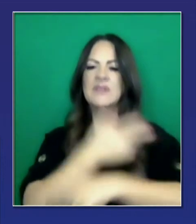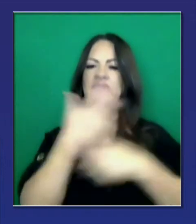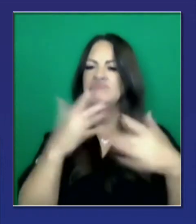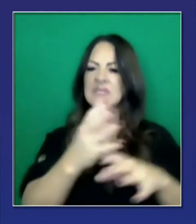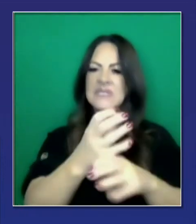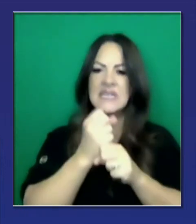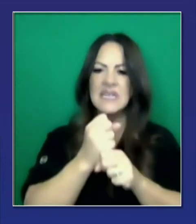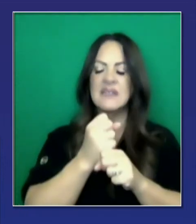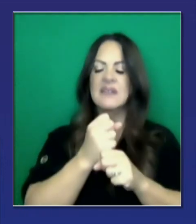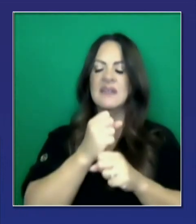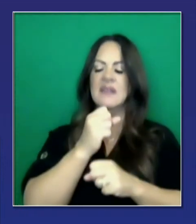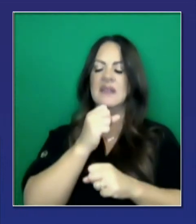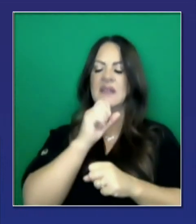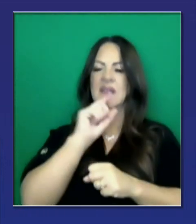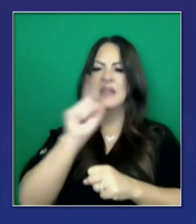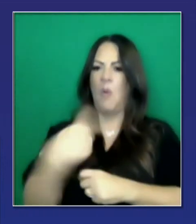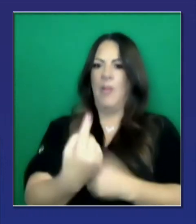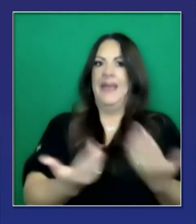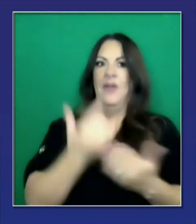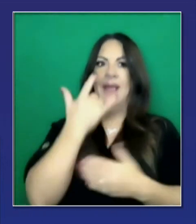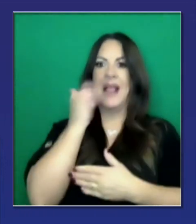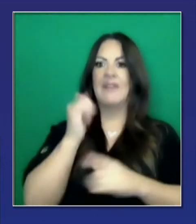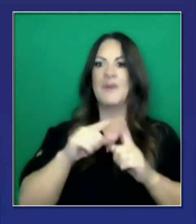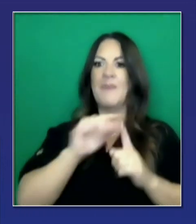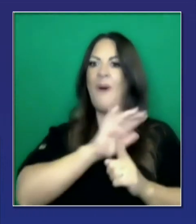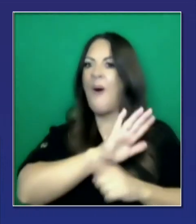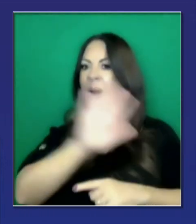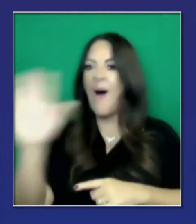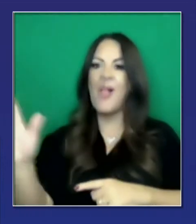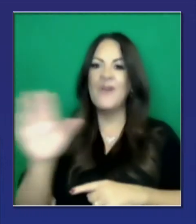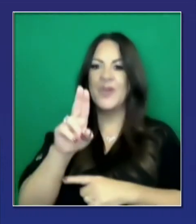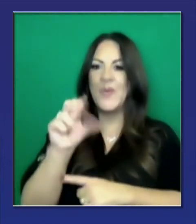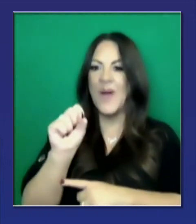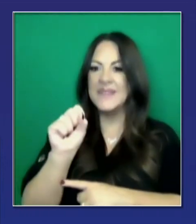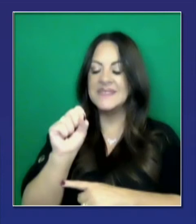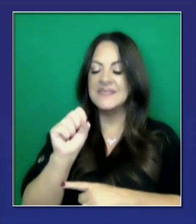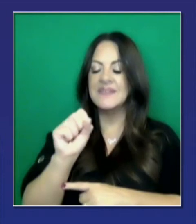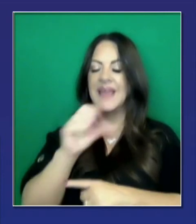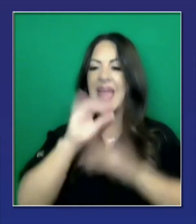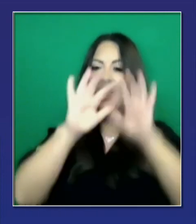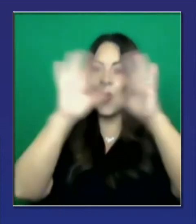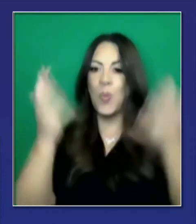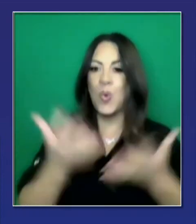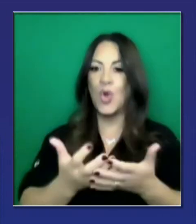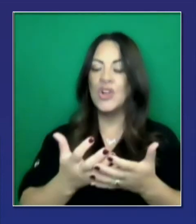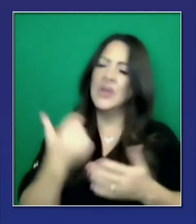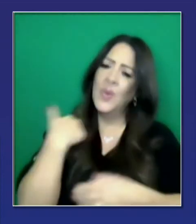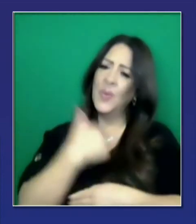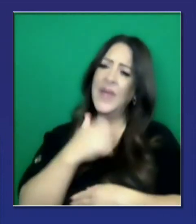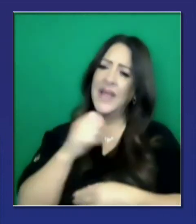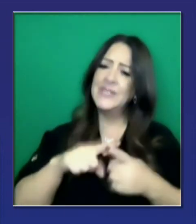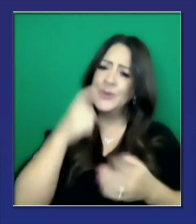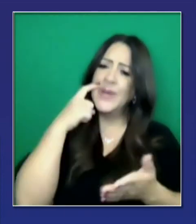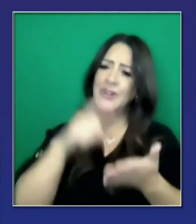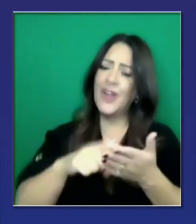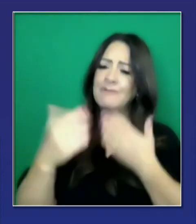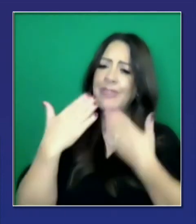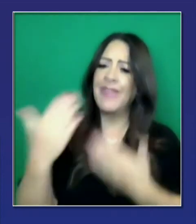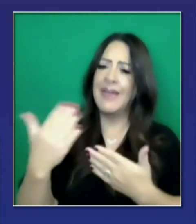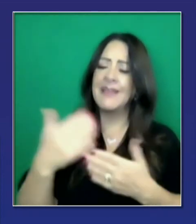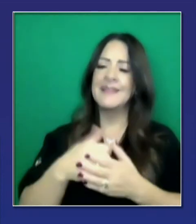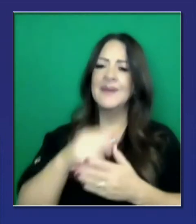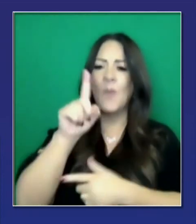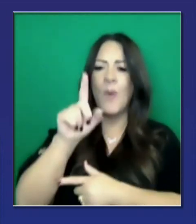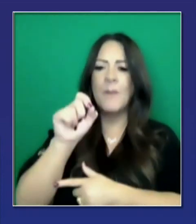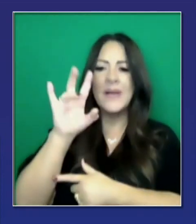matter, the impact those efforts are having around the rest of the world. That should be acknowledged. That 1.76 million